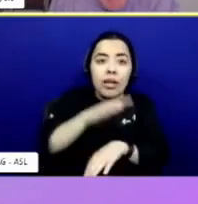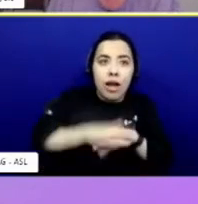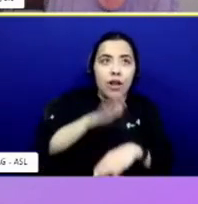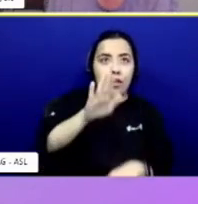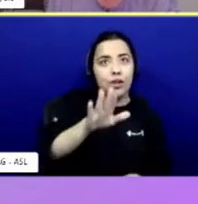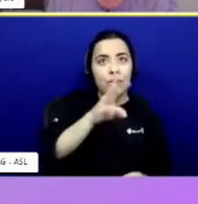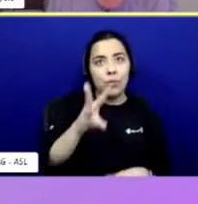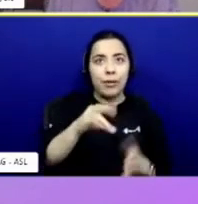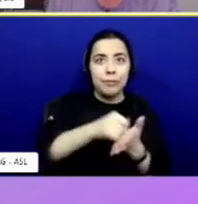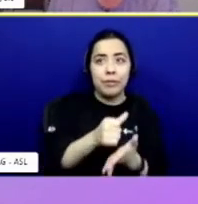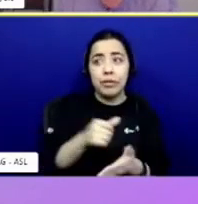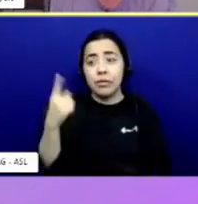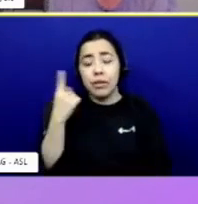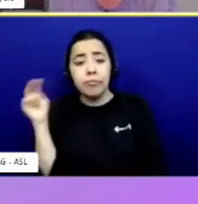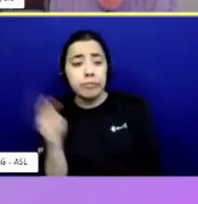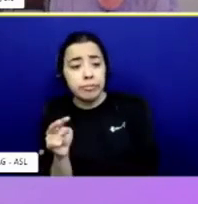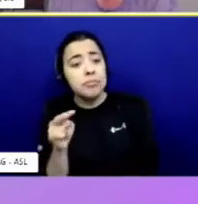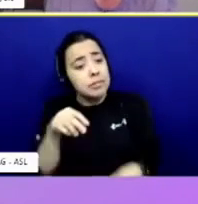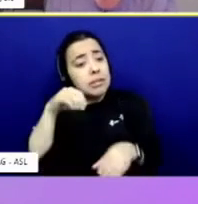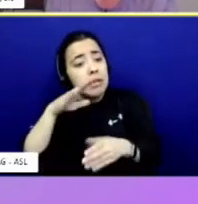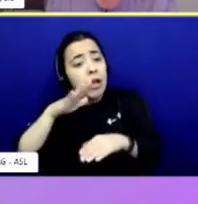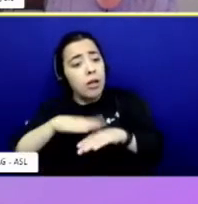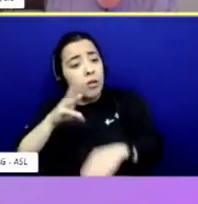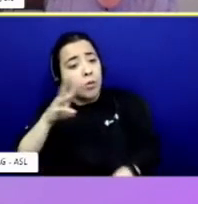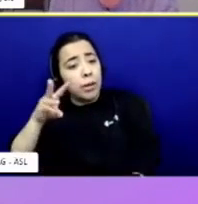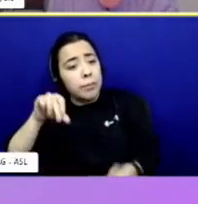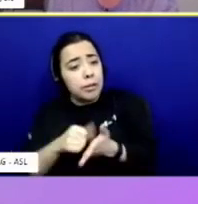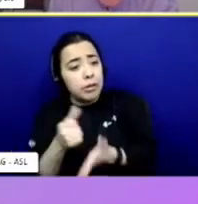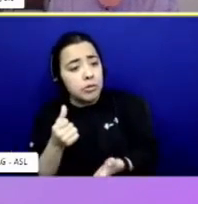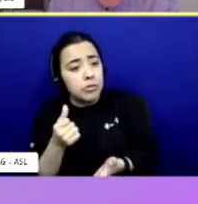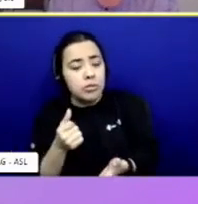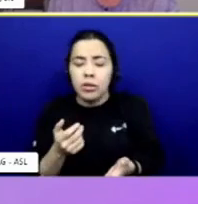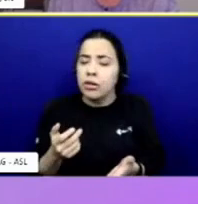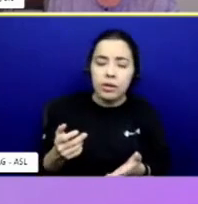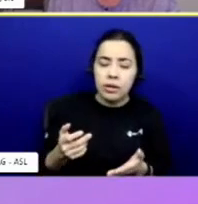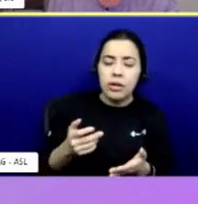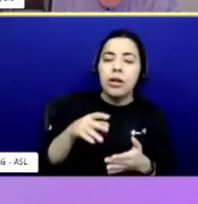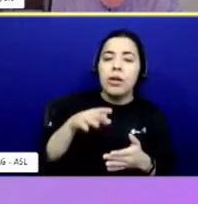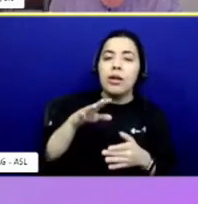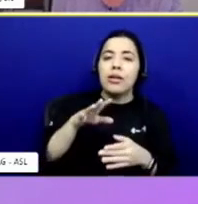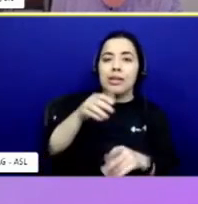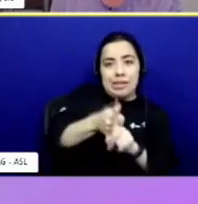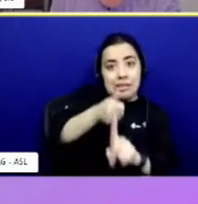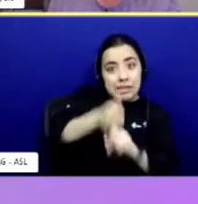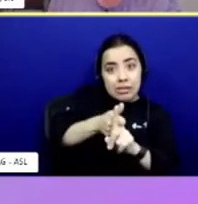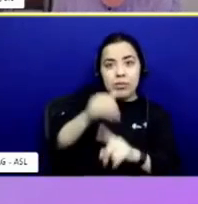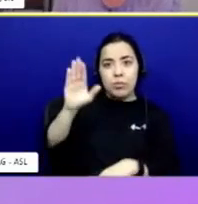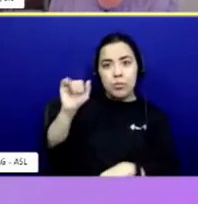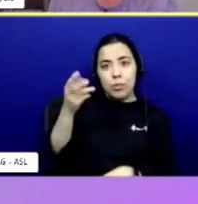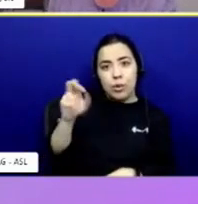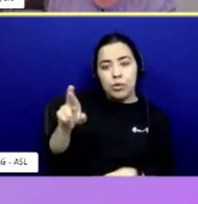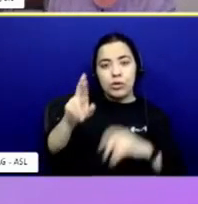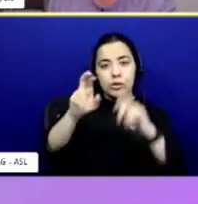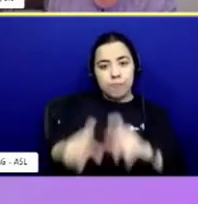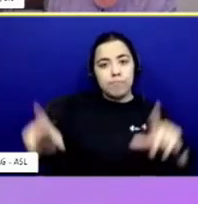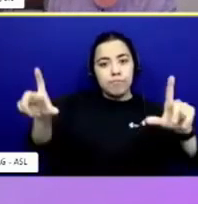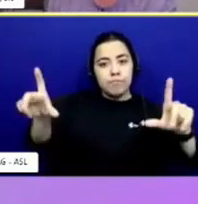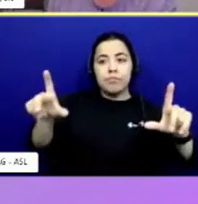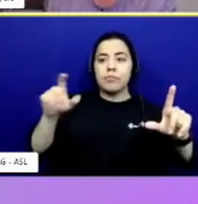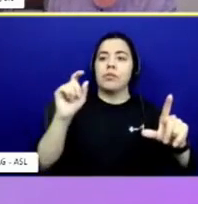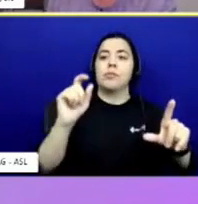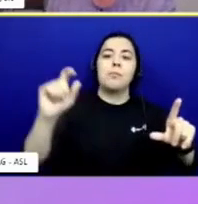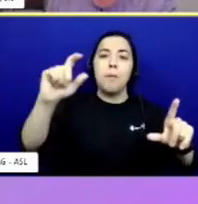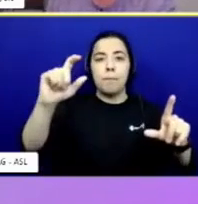real. And so browsers go in and they add those pseudo elements to the ways they